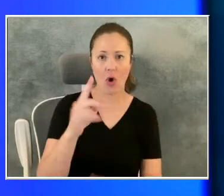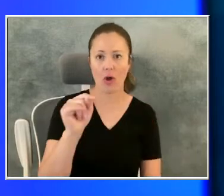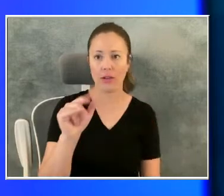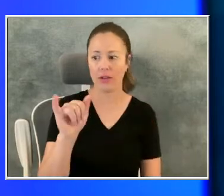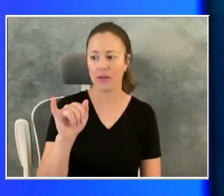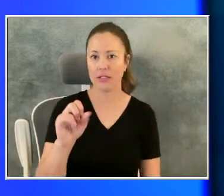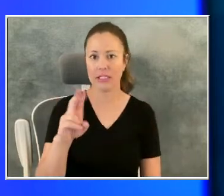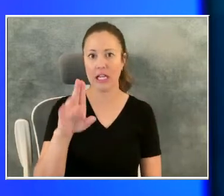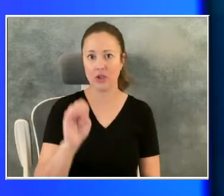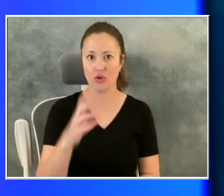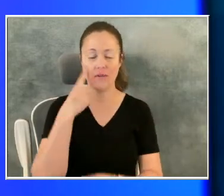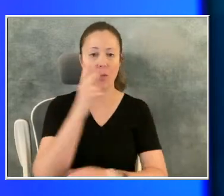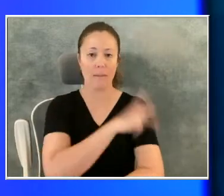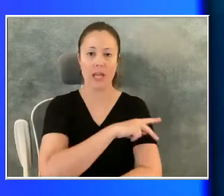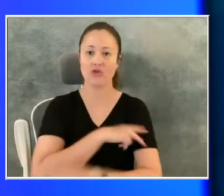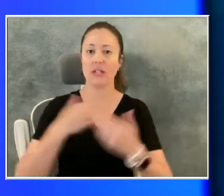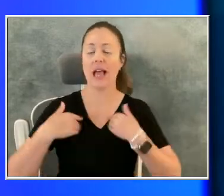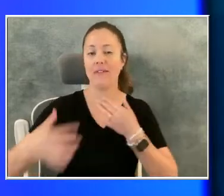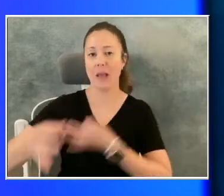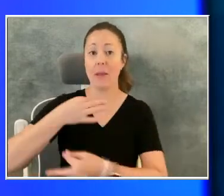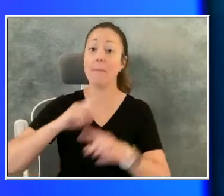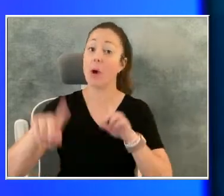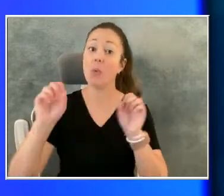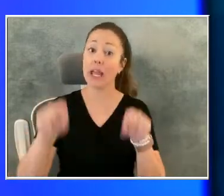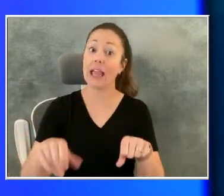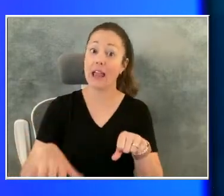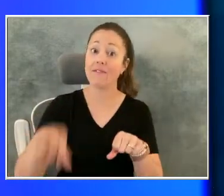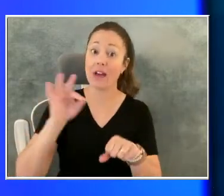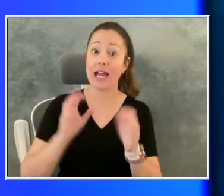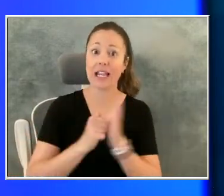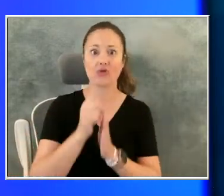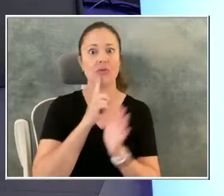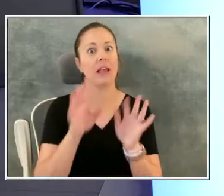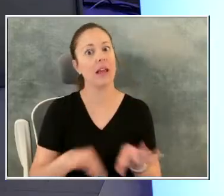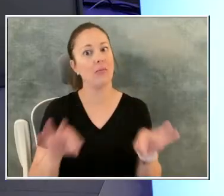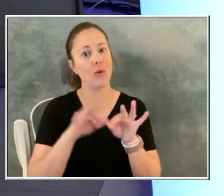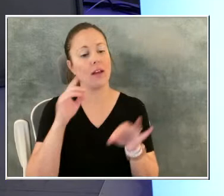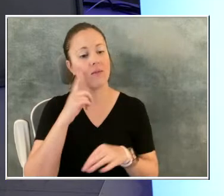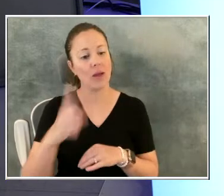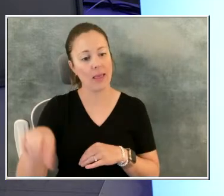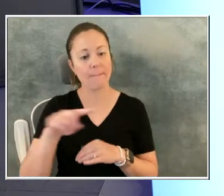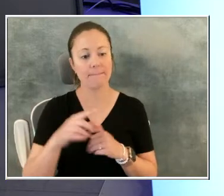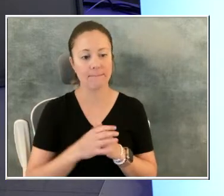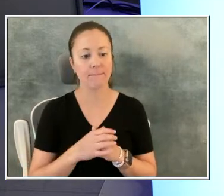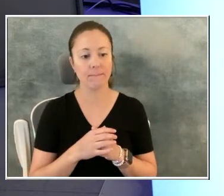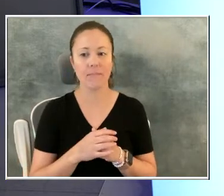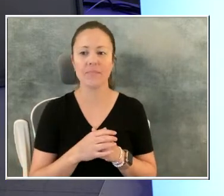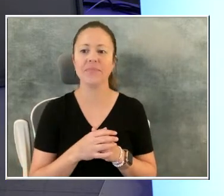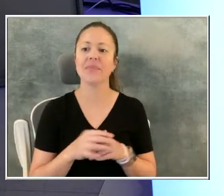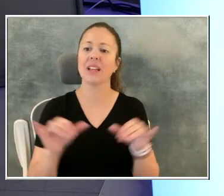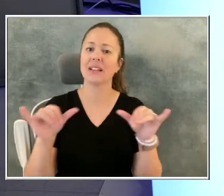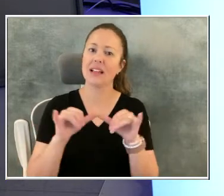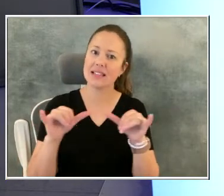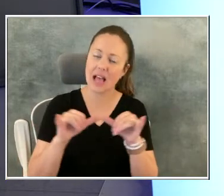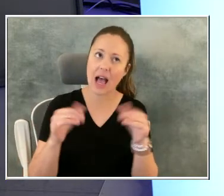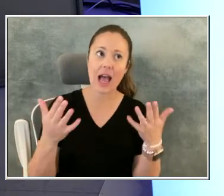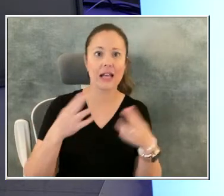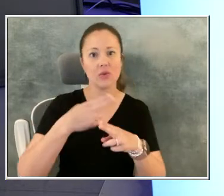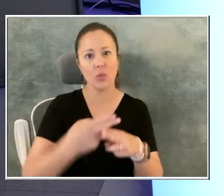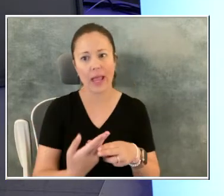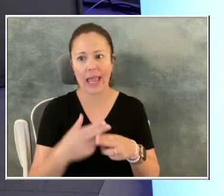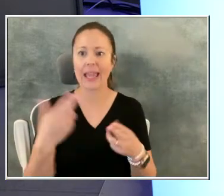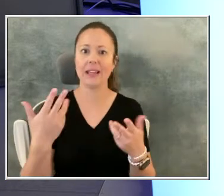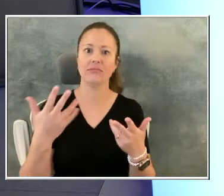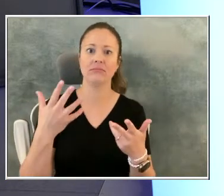we absolutely can find cancer, and it remains very important for those patients. What about the size of your breast, weight, obesity? Does that make